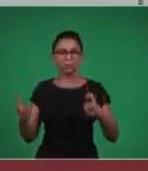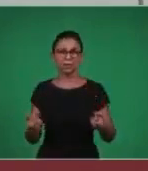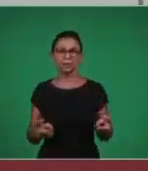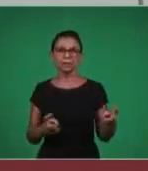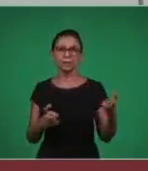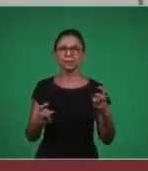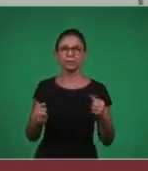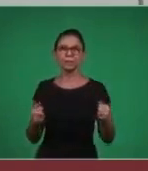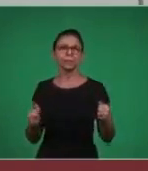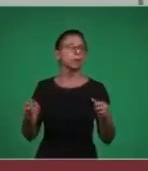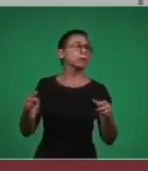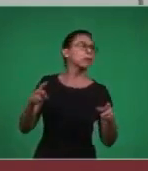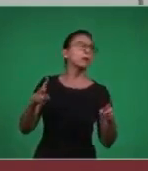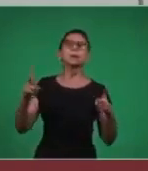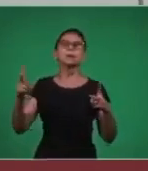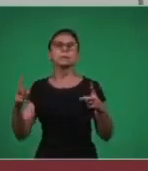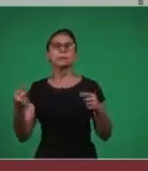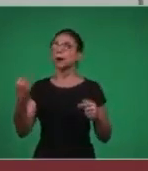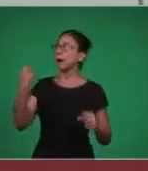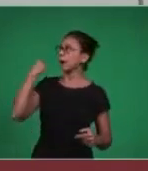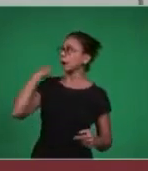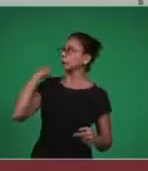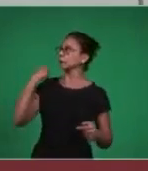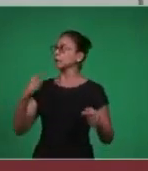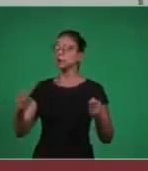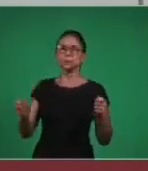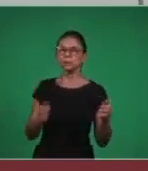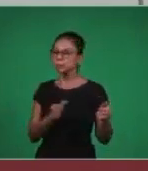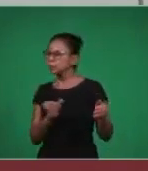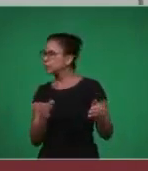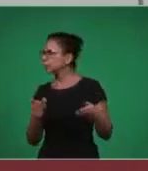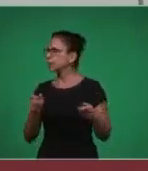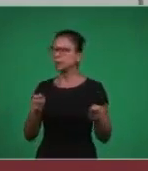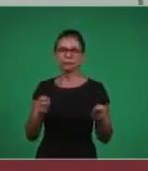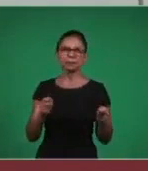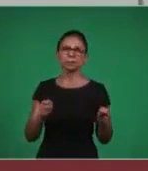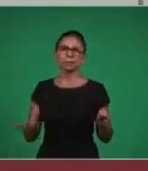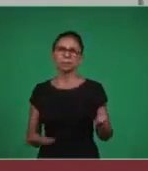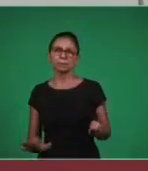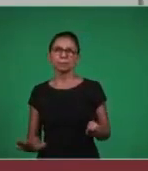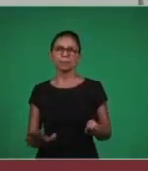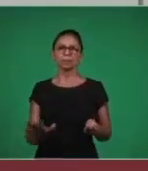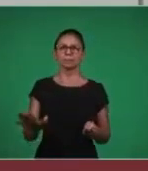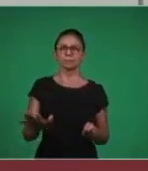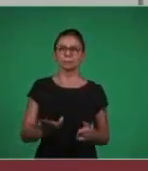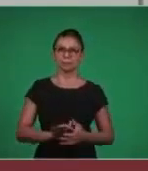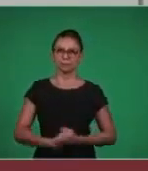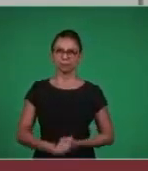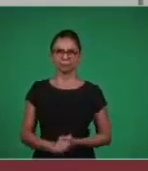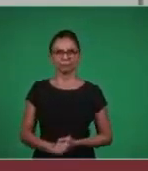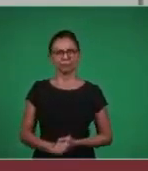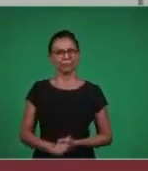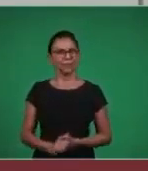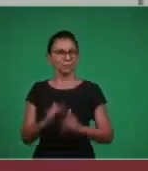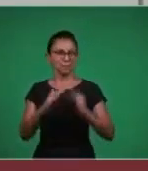to what is outside, the direction that you need to take. So this ability needs to